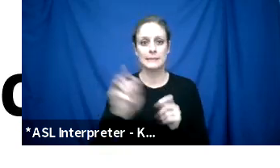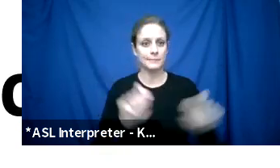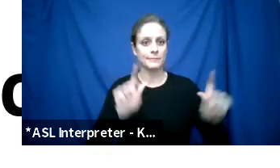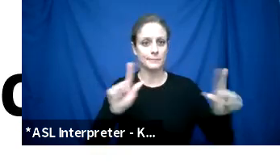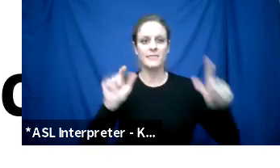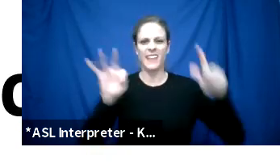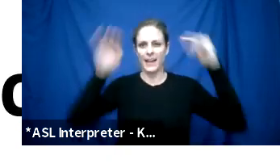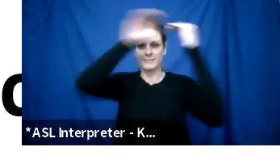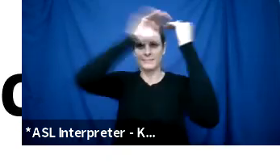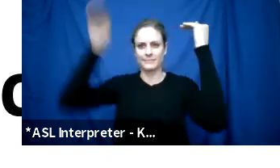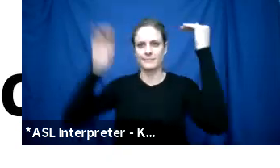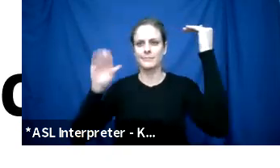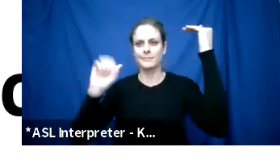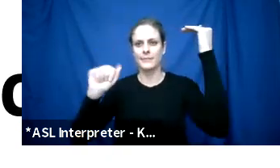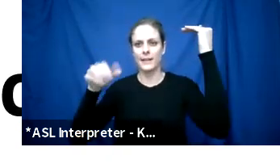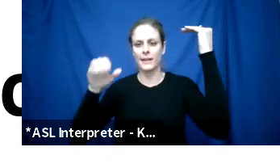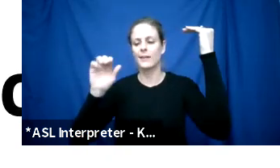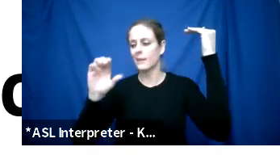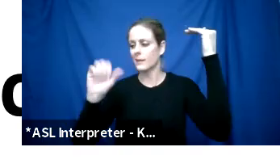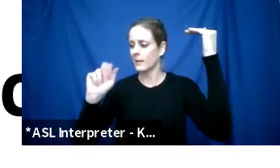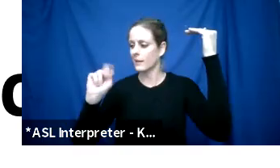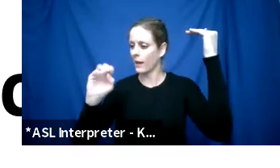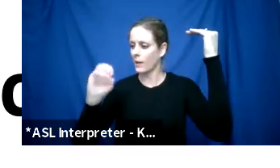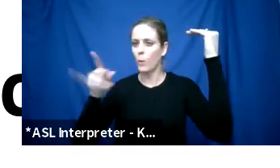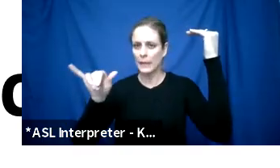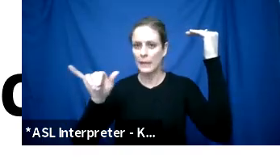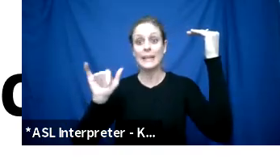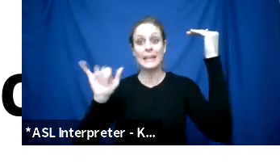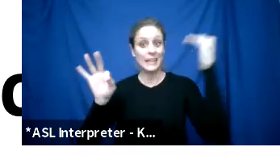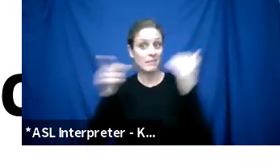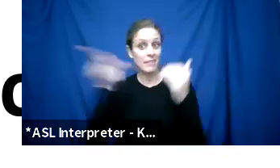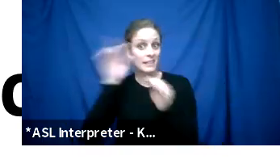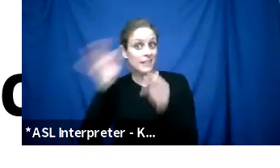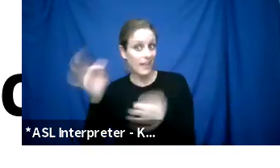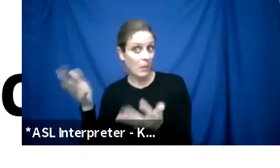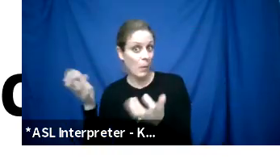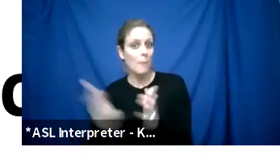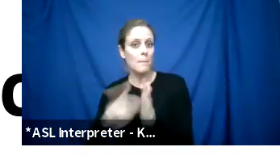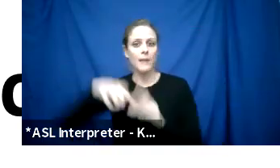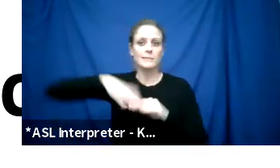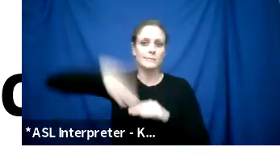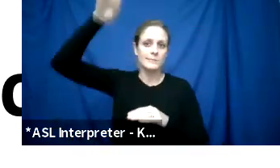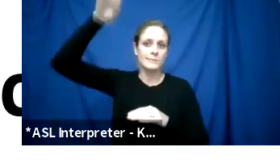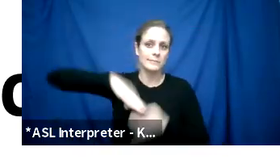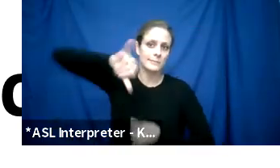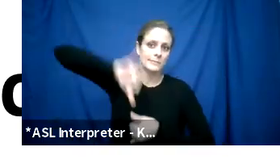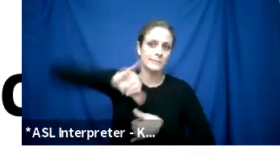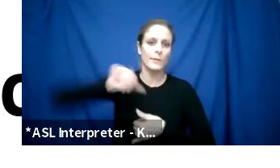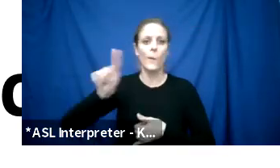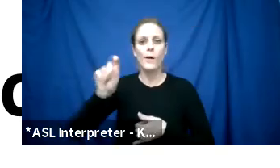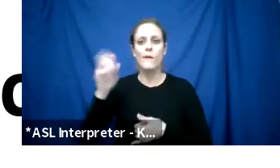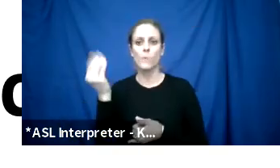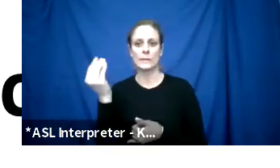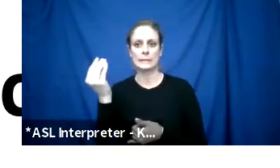you do decide to provide it, okay, it has to be a minimum of 114 inches. That will allow a raised roof vehicle, such